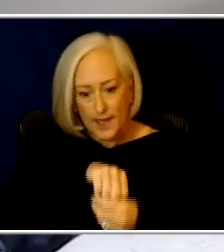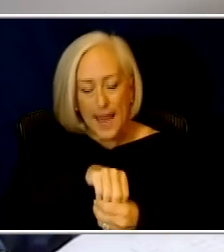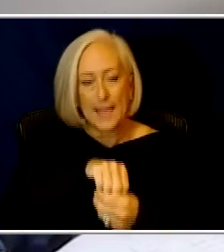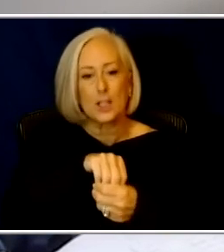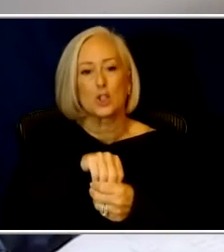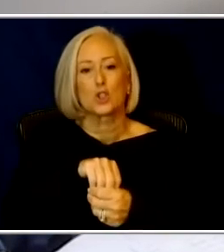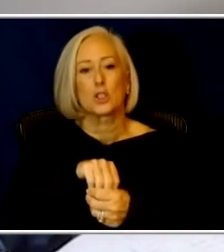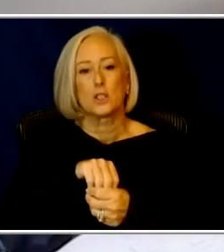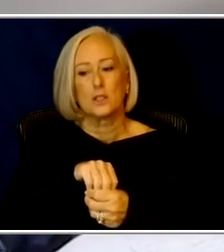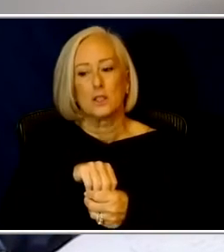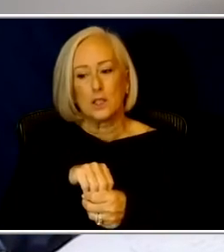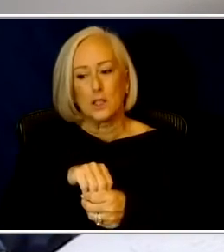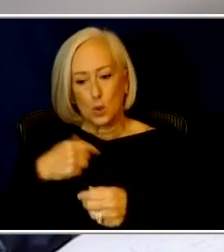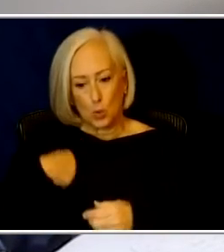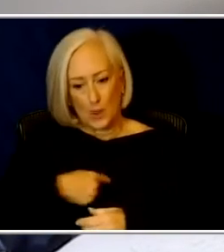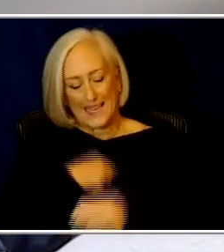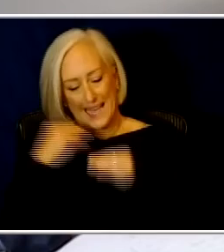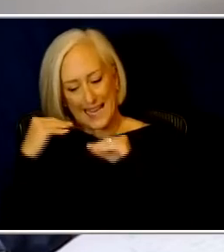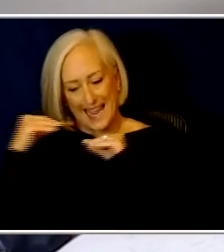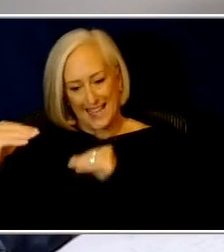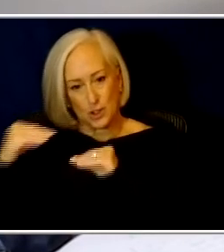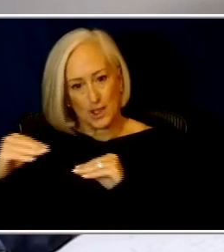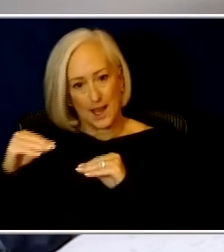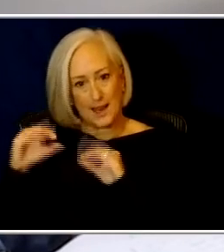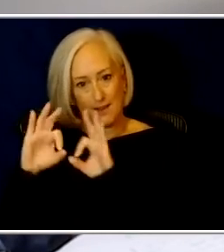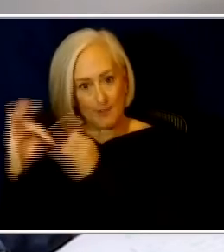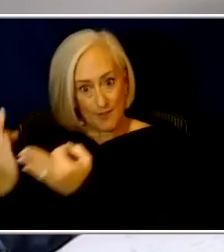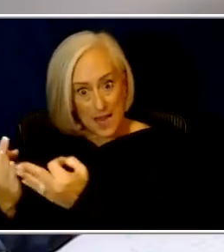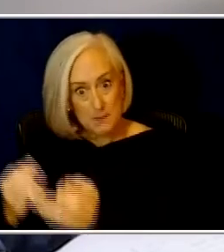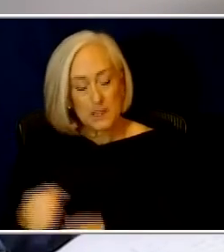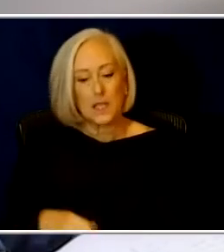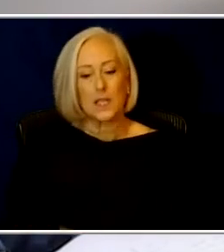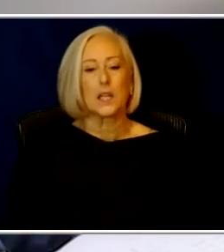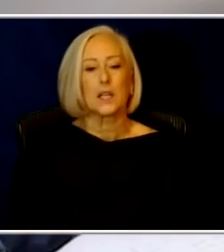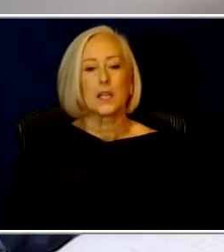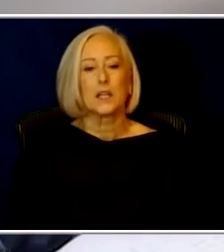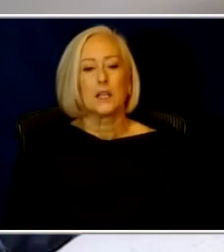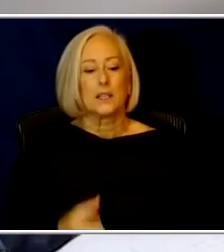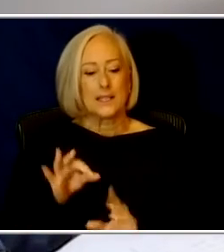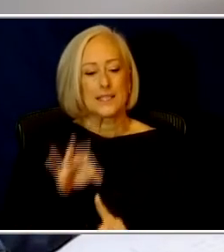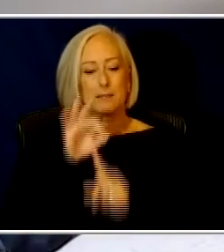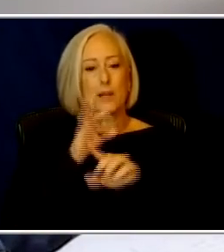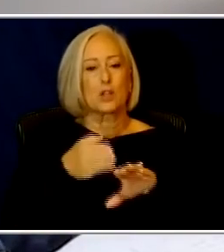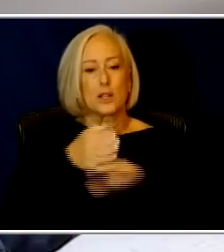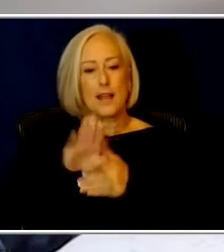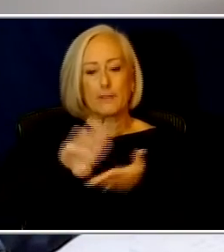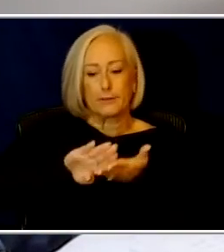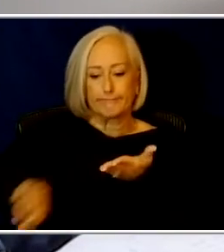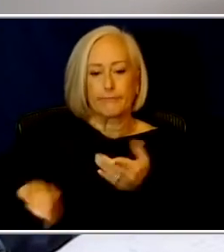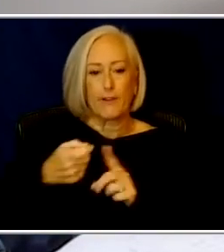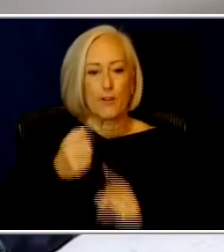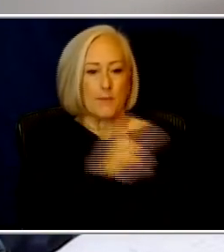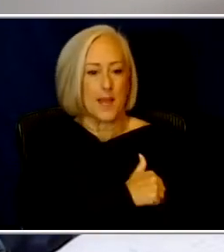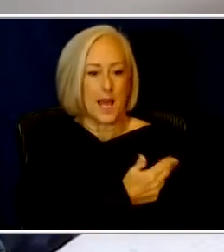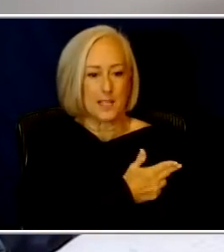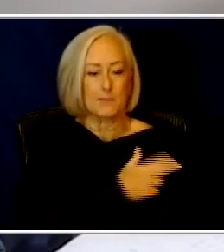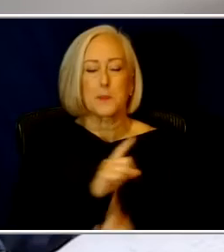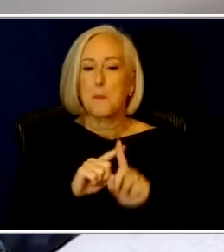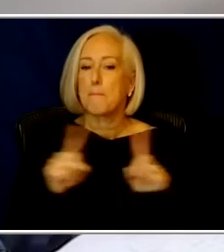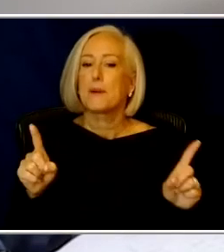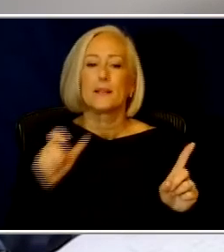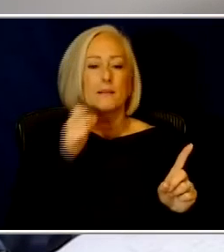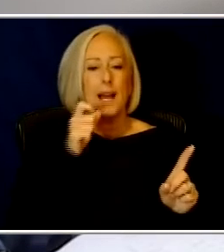be educated, especially for the care following dismissal from the hospital. But I don't think that